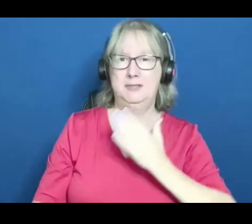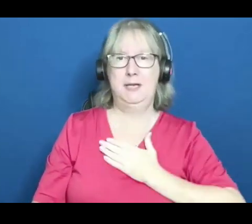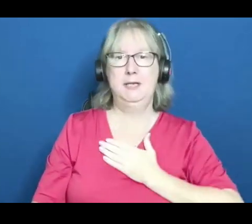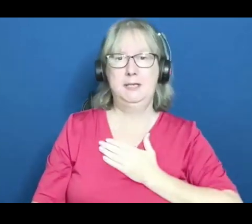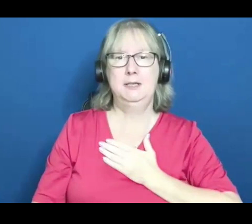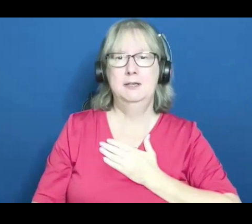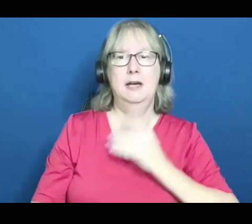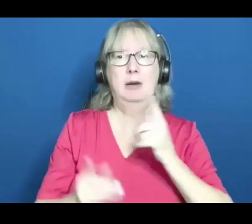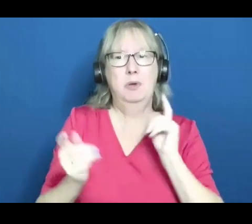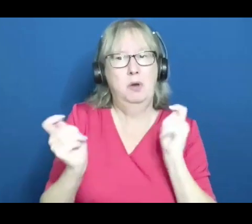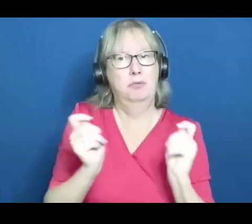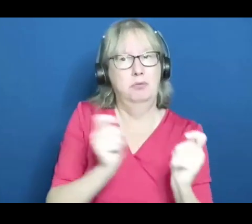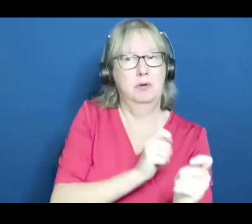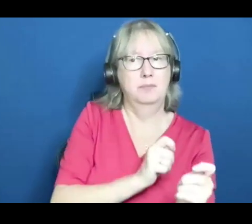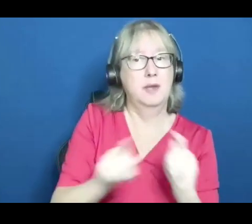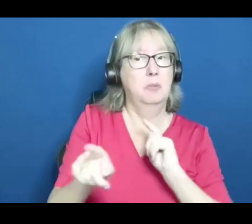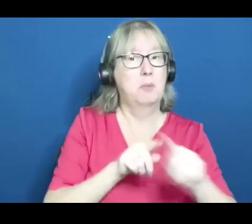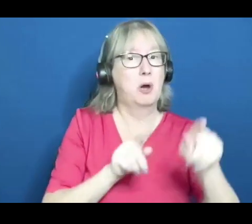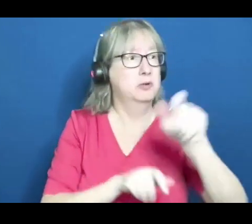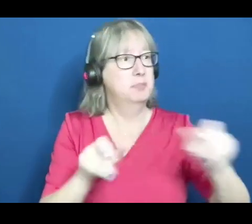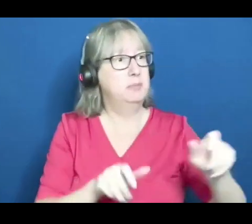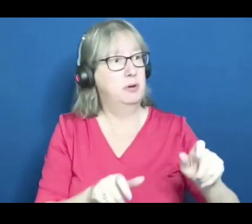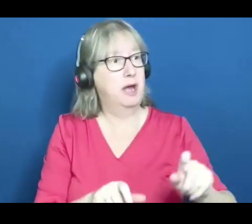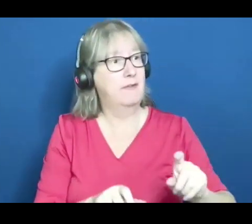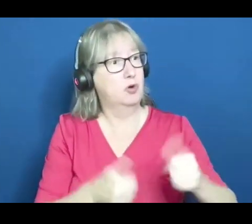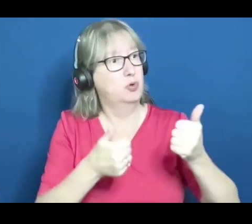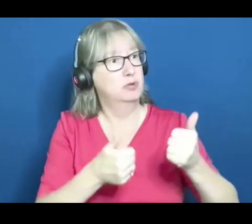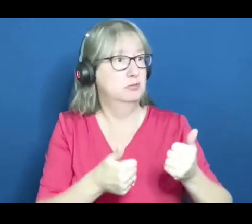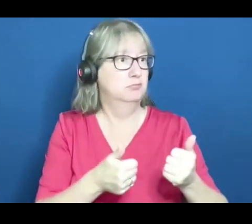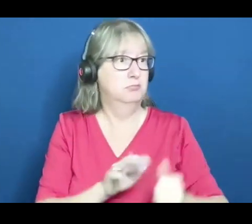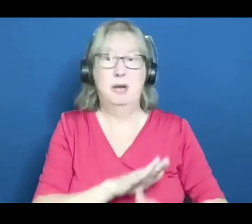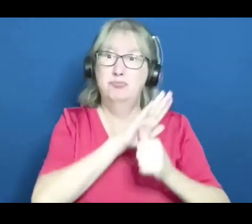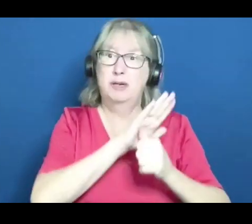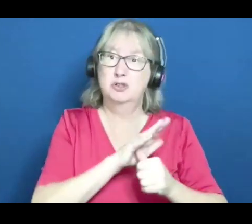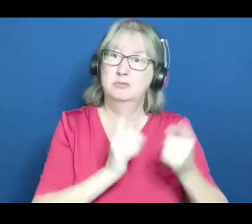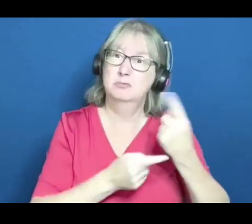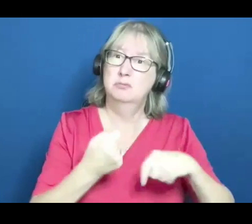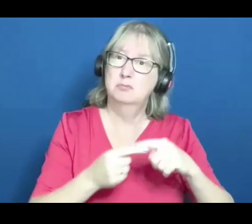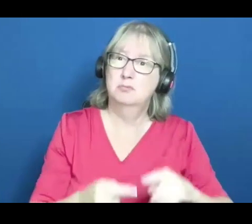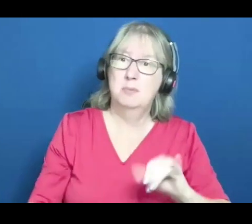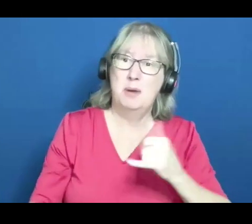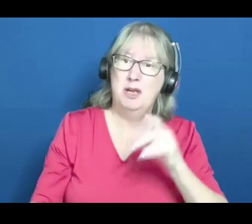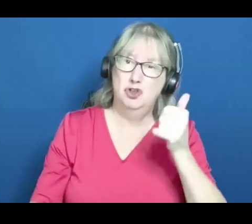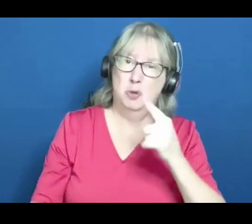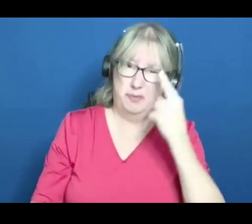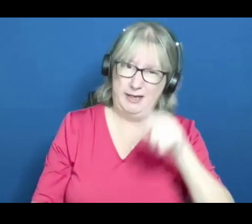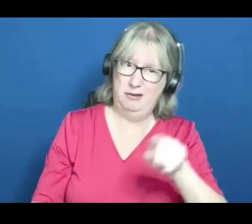right. And mostly people have got a good opinion of us. I guess there'll be people out there that don't, but